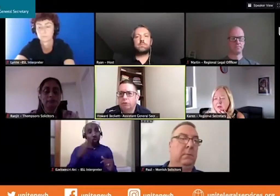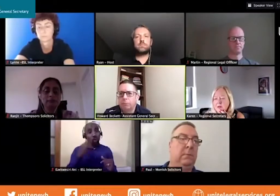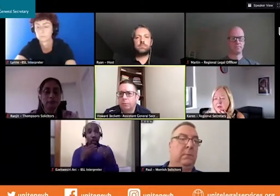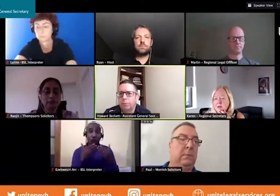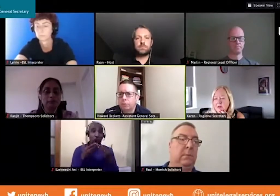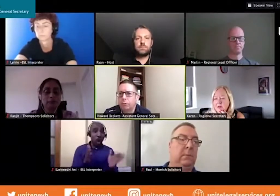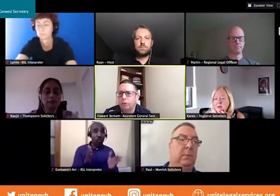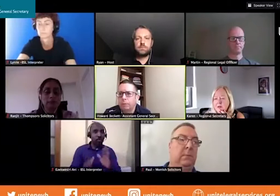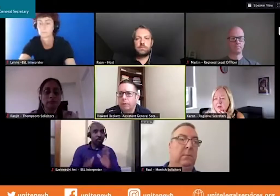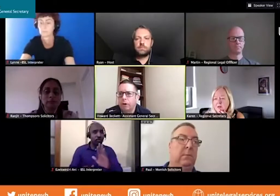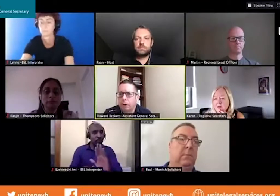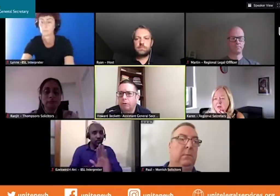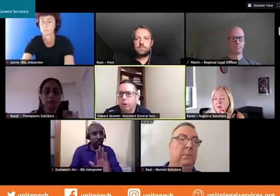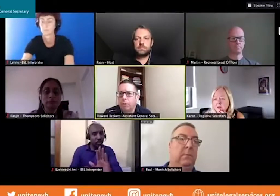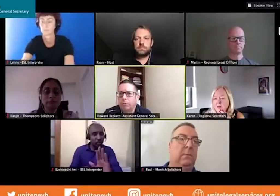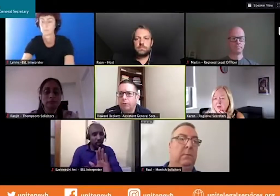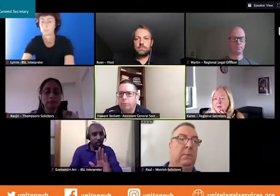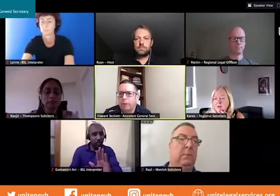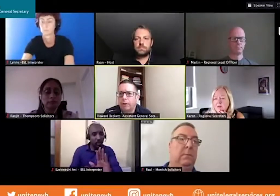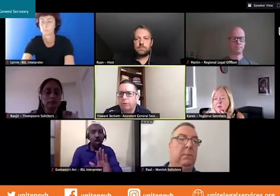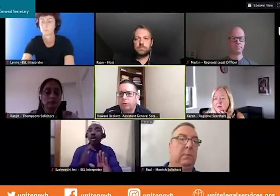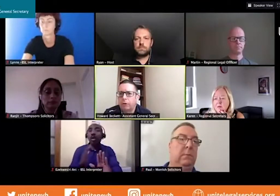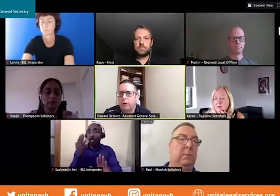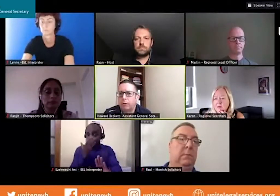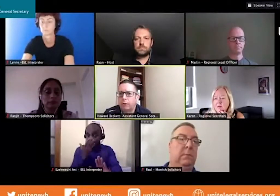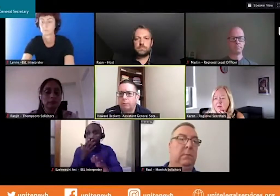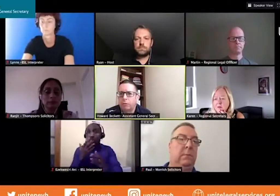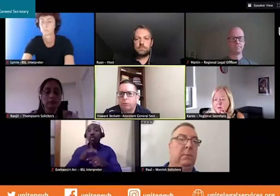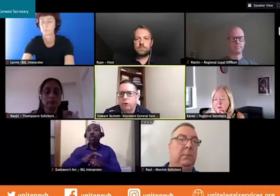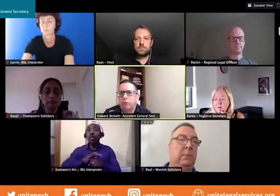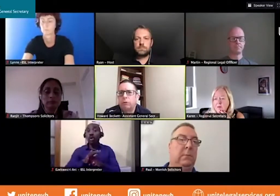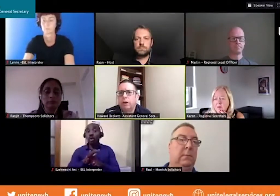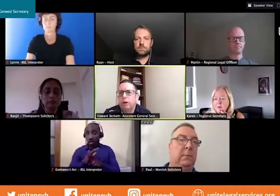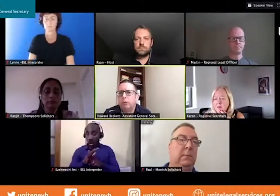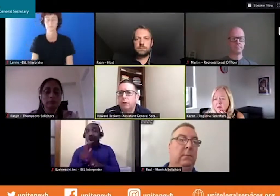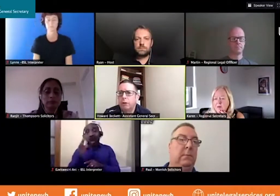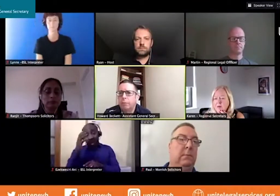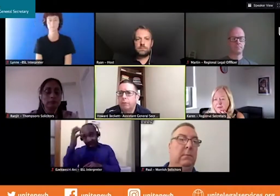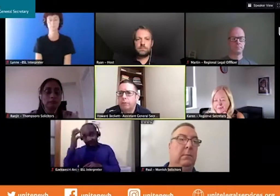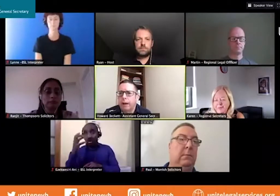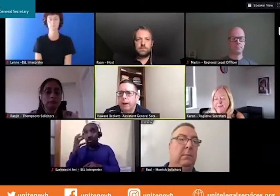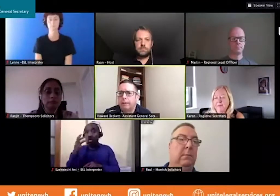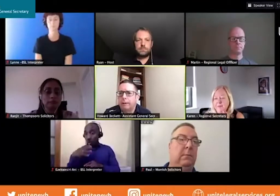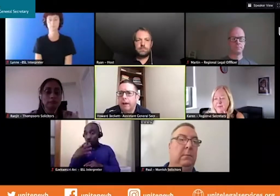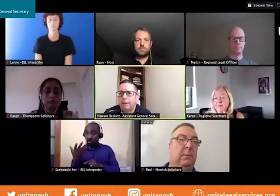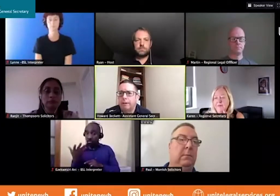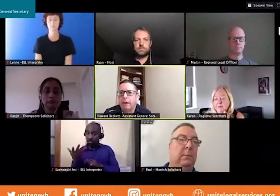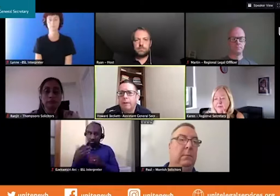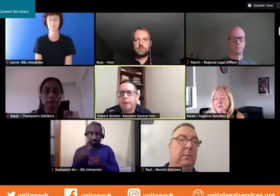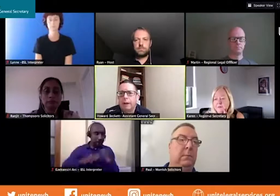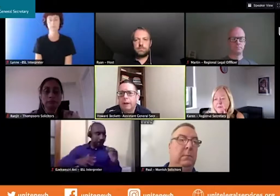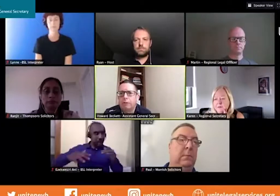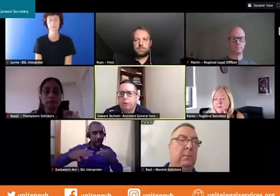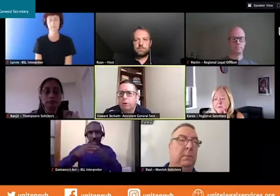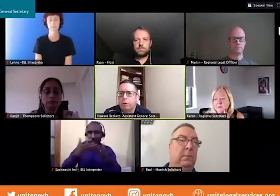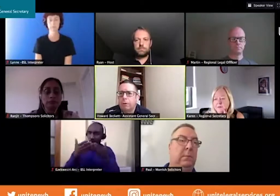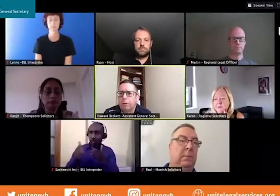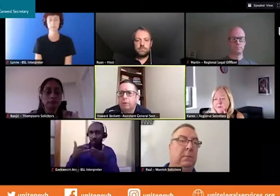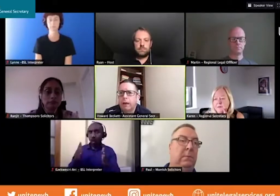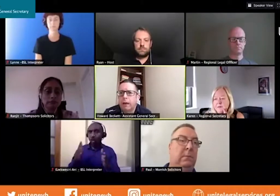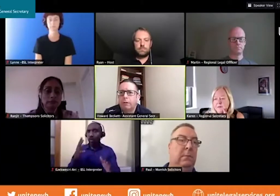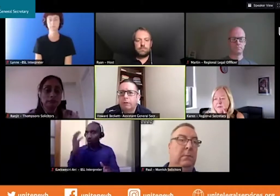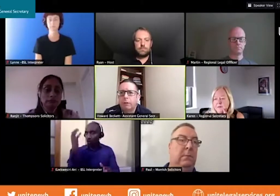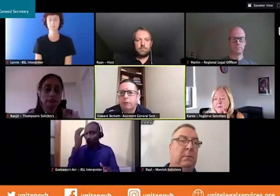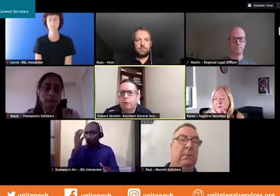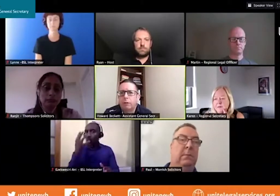Schools are being proven to be hotspots in respect of the government's rush to reopen society and the danger of putting people's